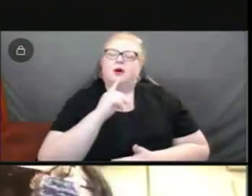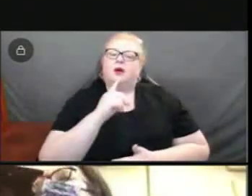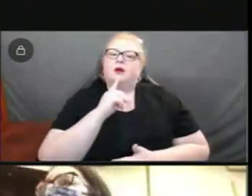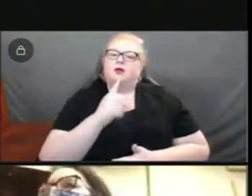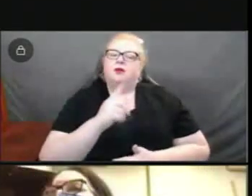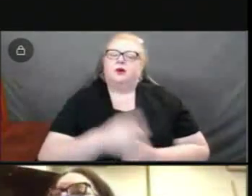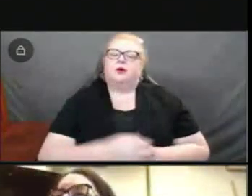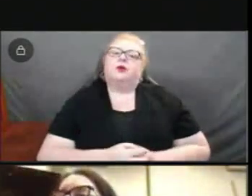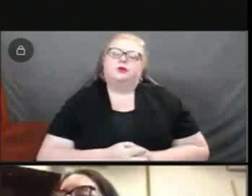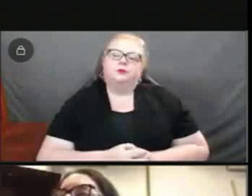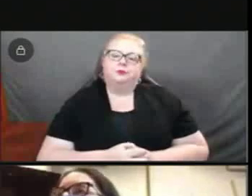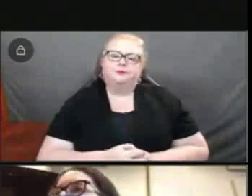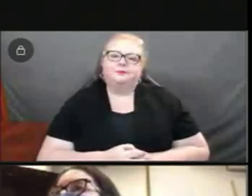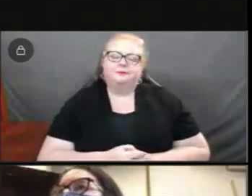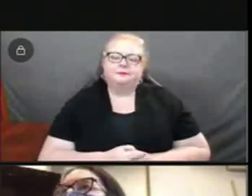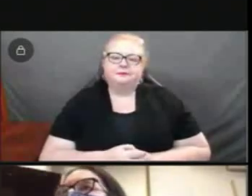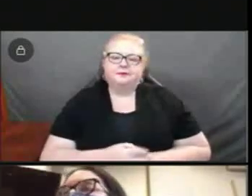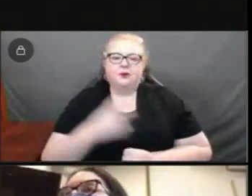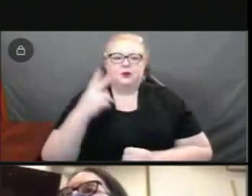two